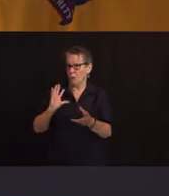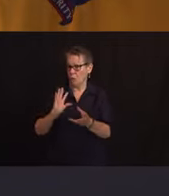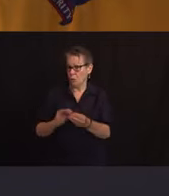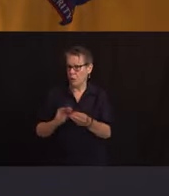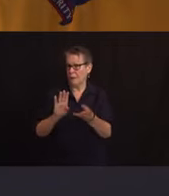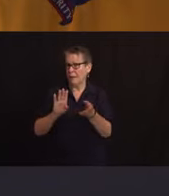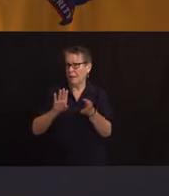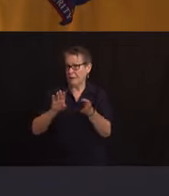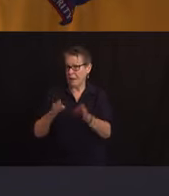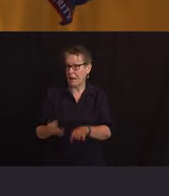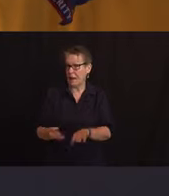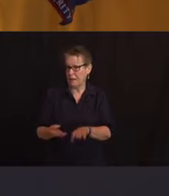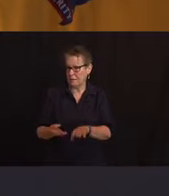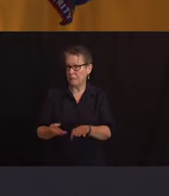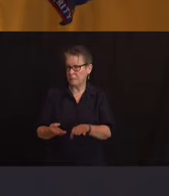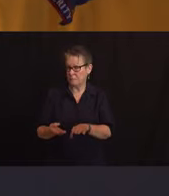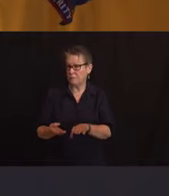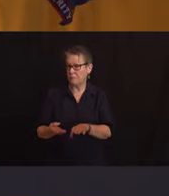total